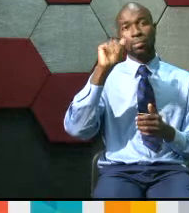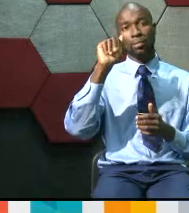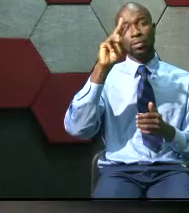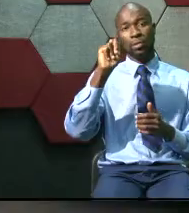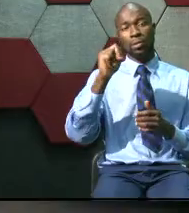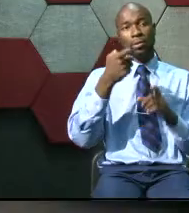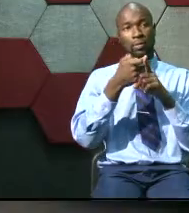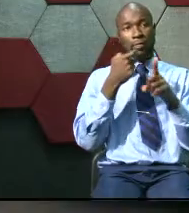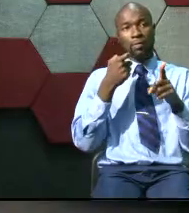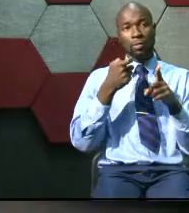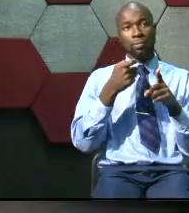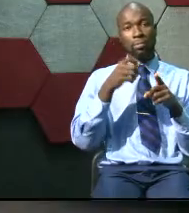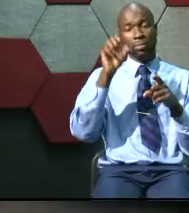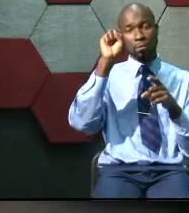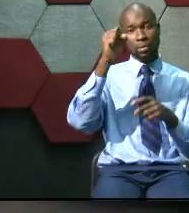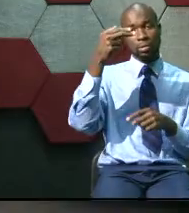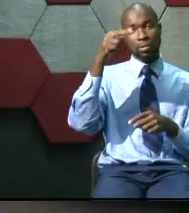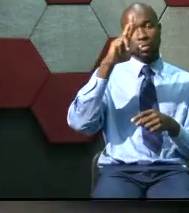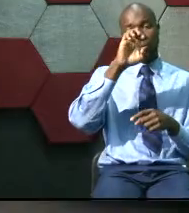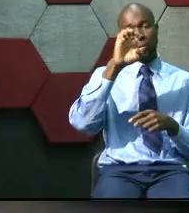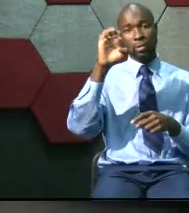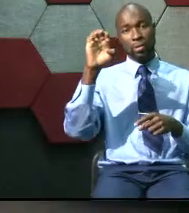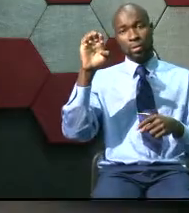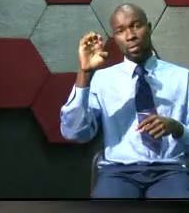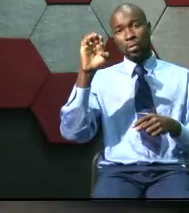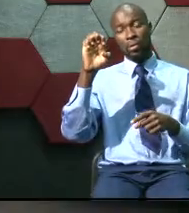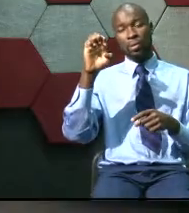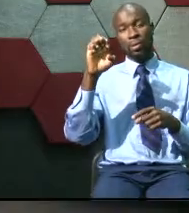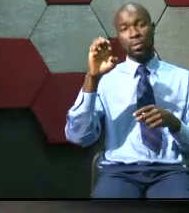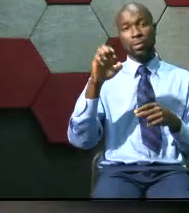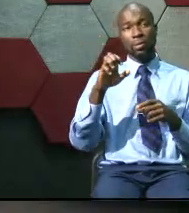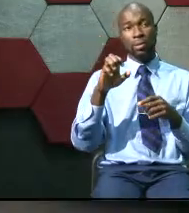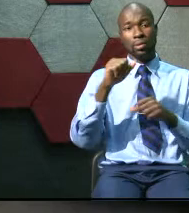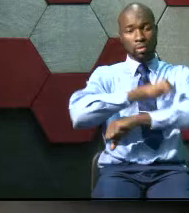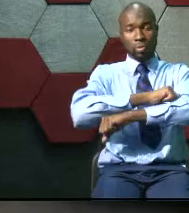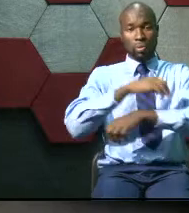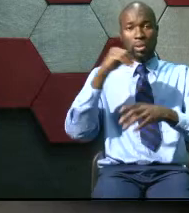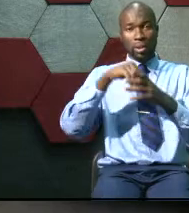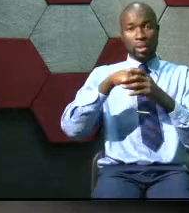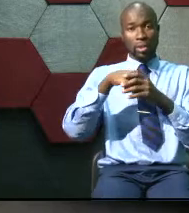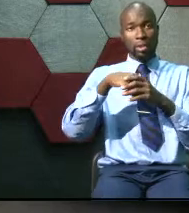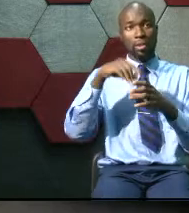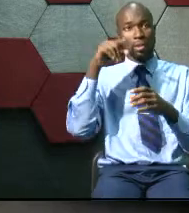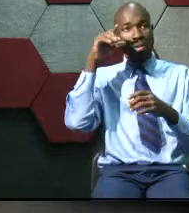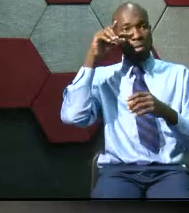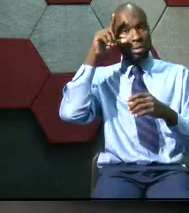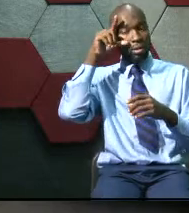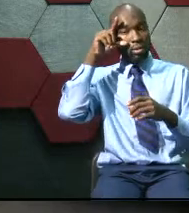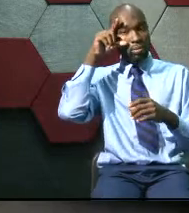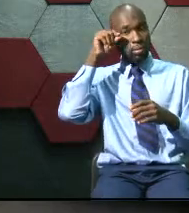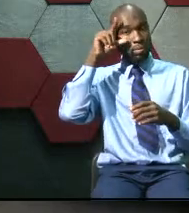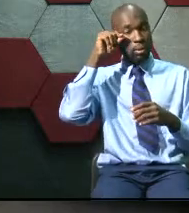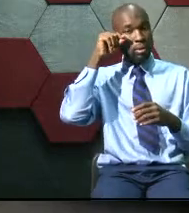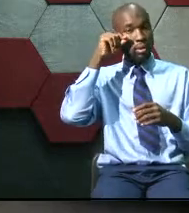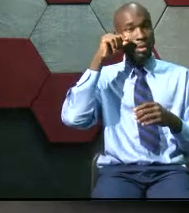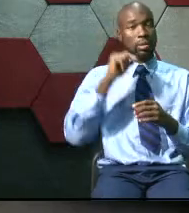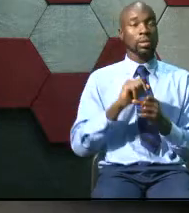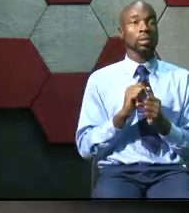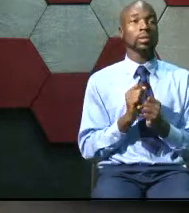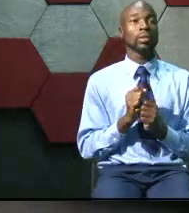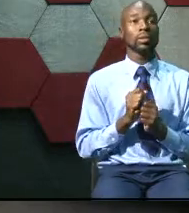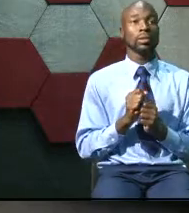from Shri Academy in Mombasa County with their project titled Soil Moisture Monitoring